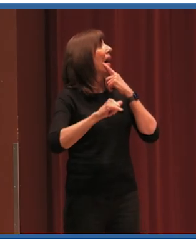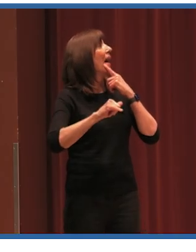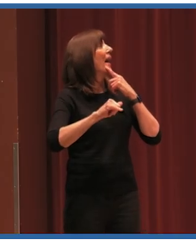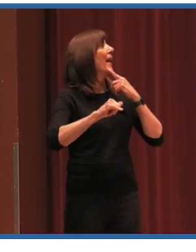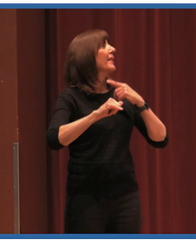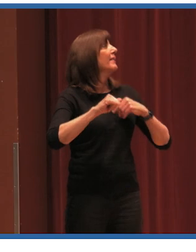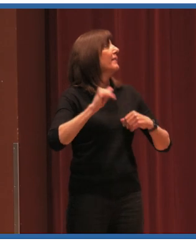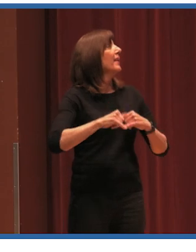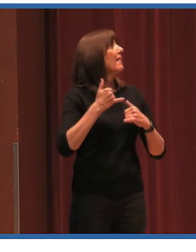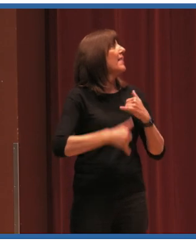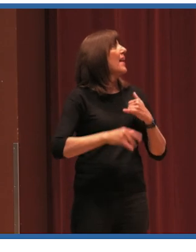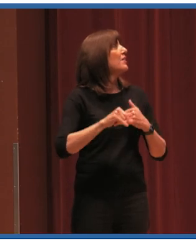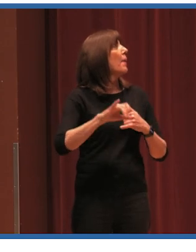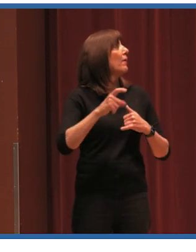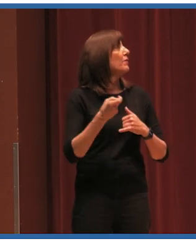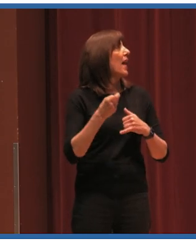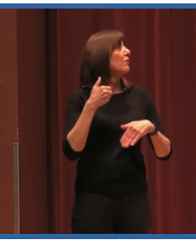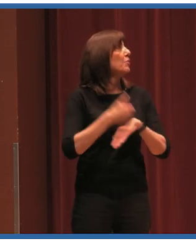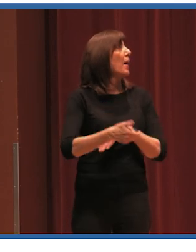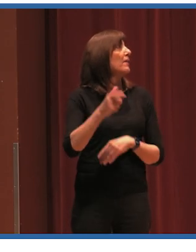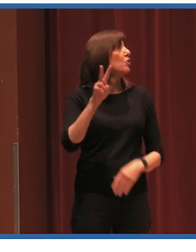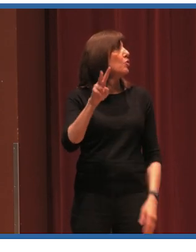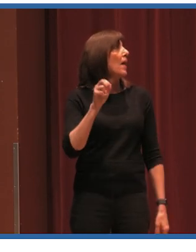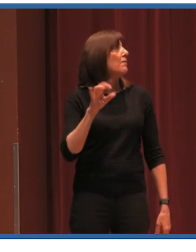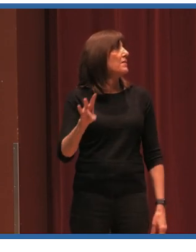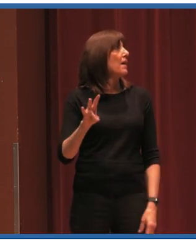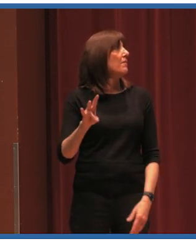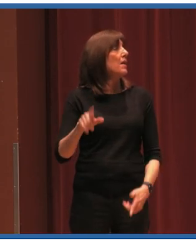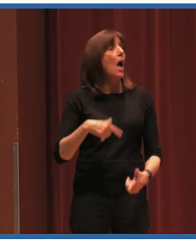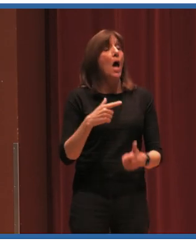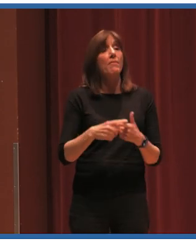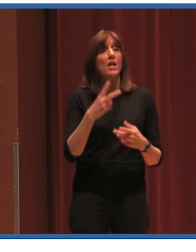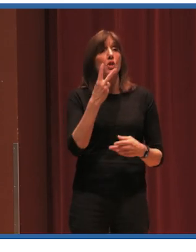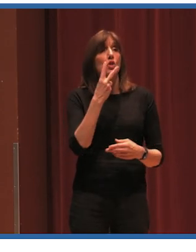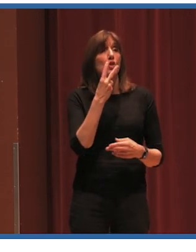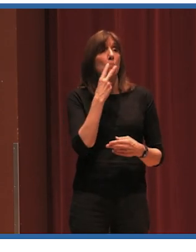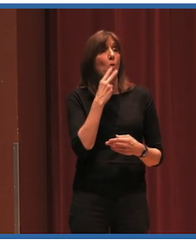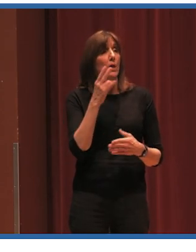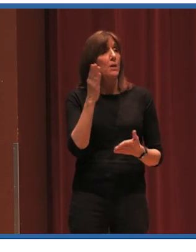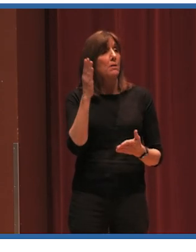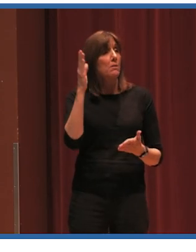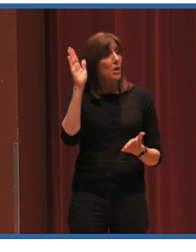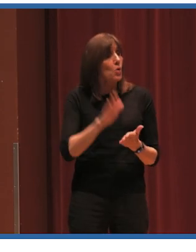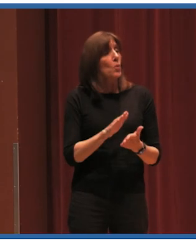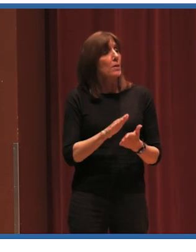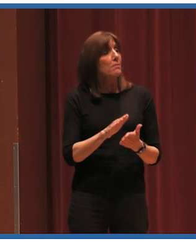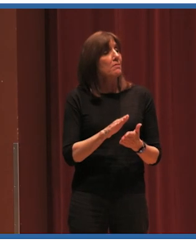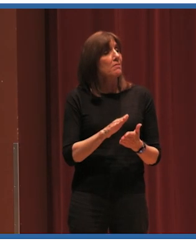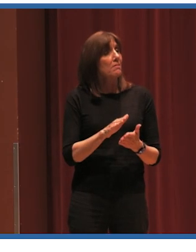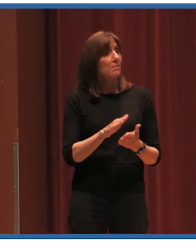smoking rates decreased in 92% of Iowa's counties, and Polk County is no exception.